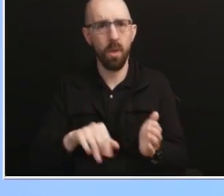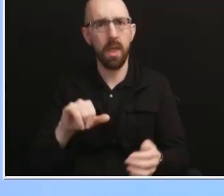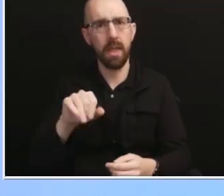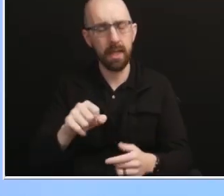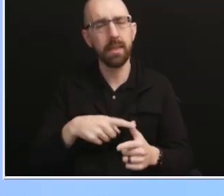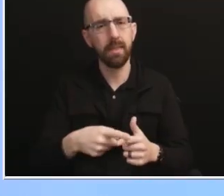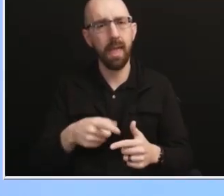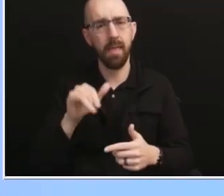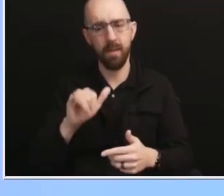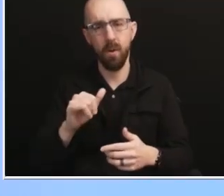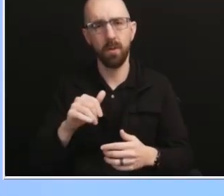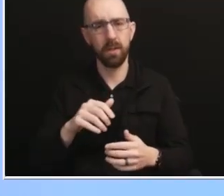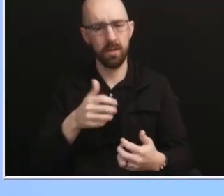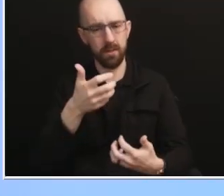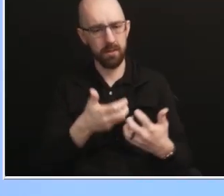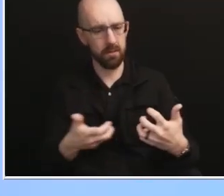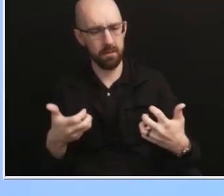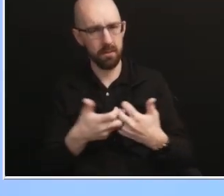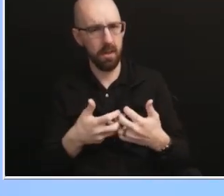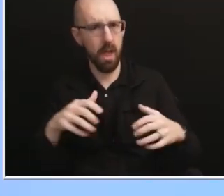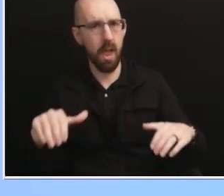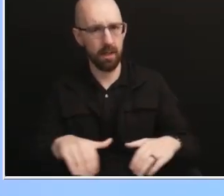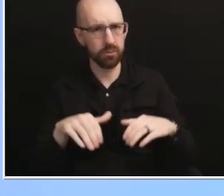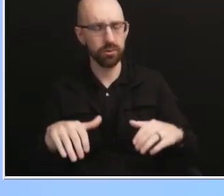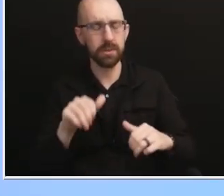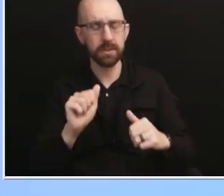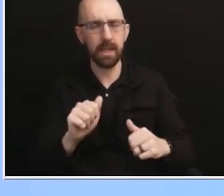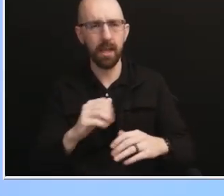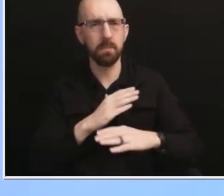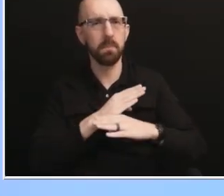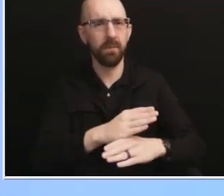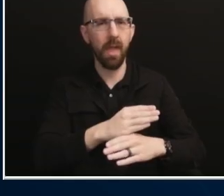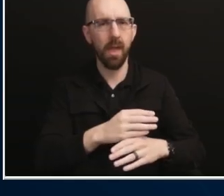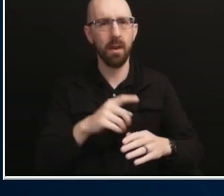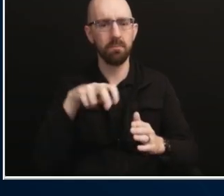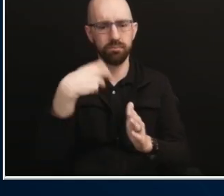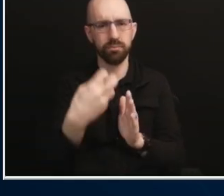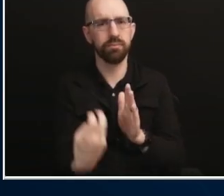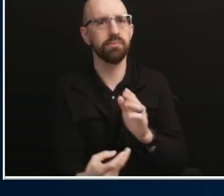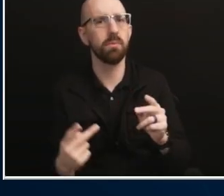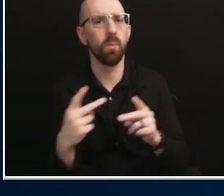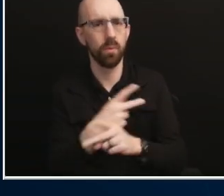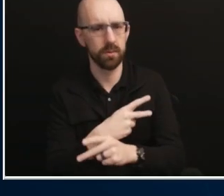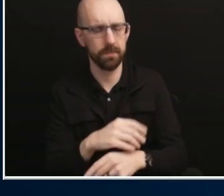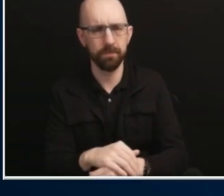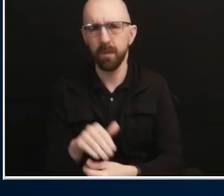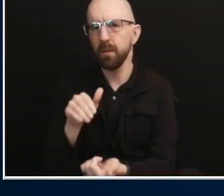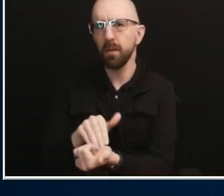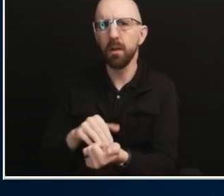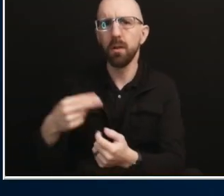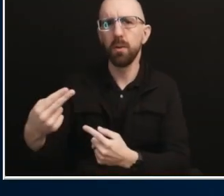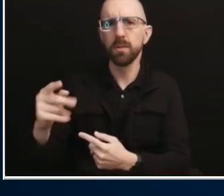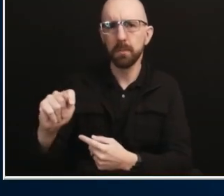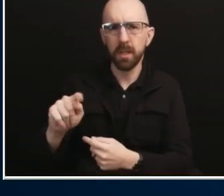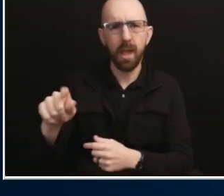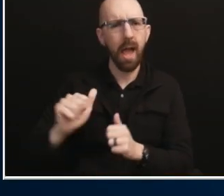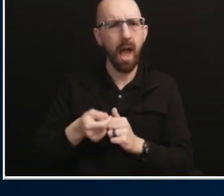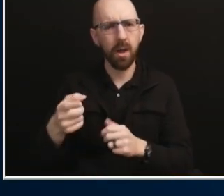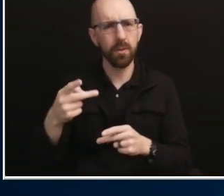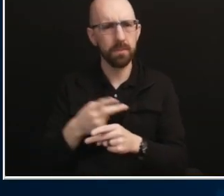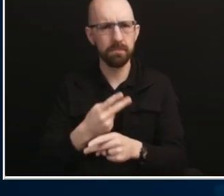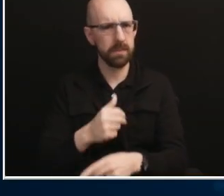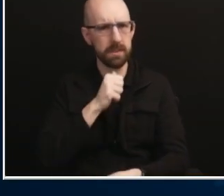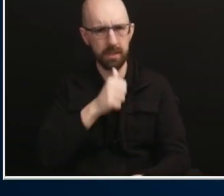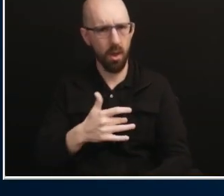and appropriate actions that can head it off at the pass. Dr. Hoos-Thompson, how do you determine it's not a heart attack, and why is